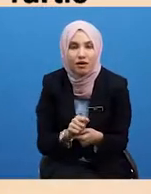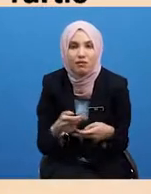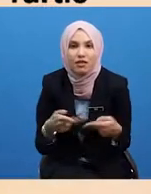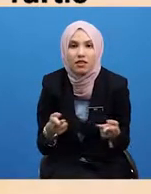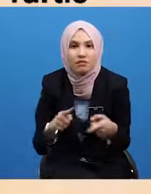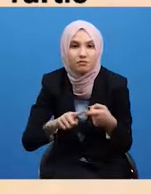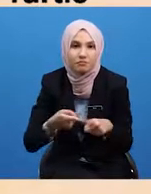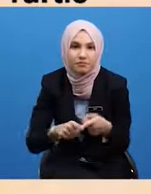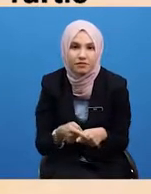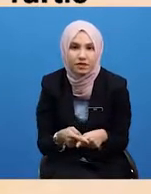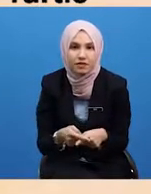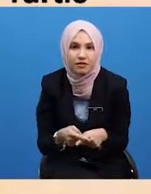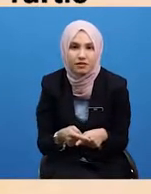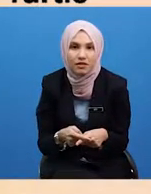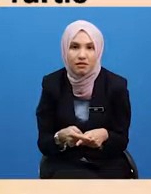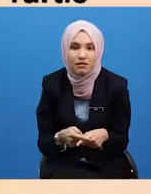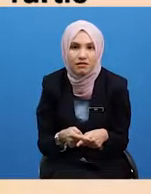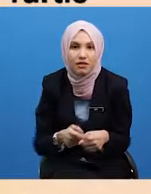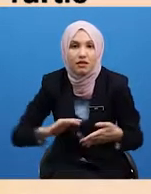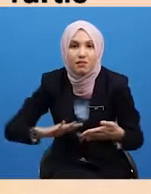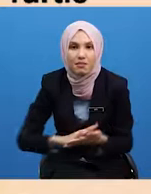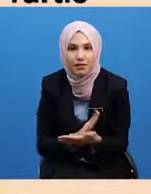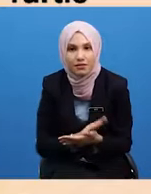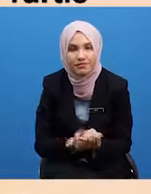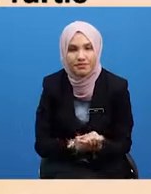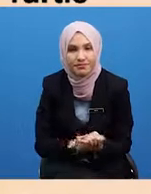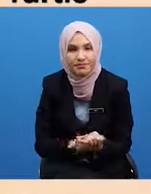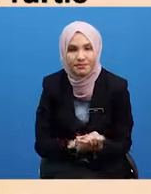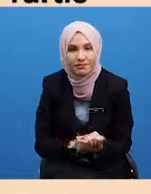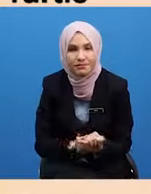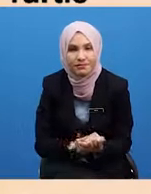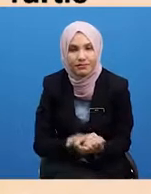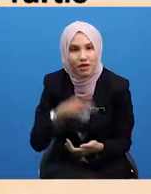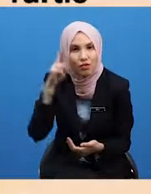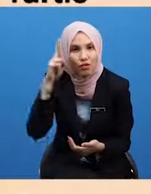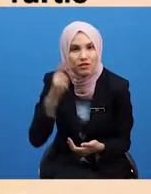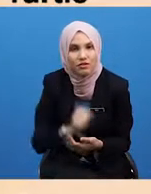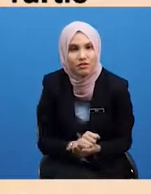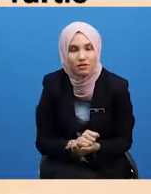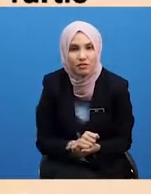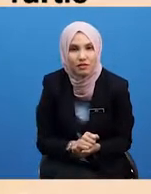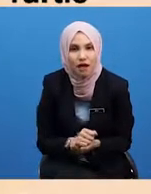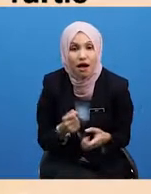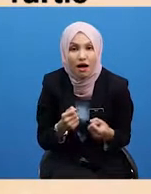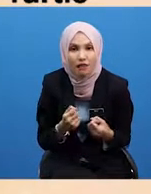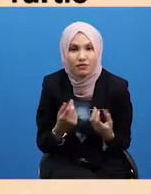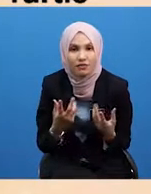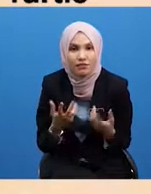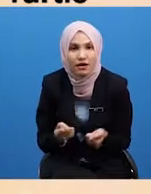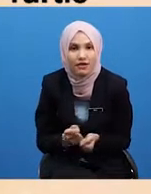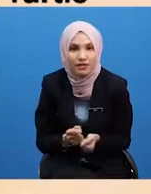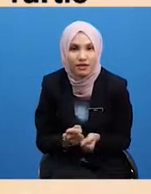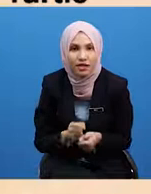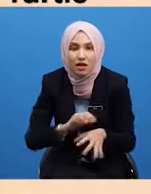a friend, and it appears in the local paper. Richard is pleasantly surprised